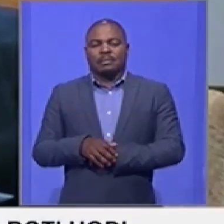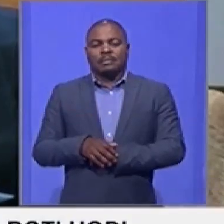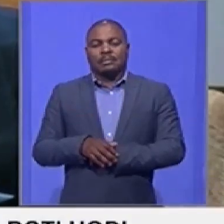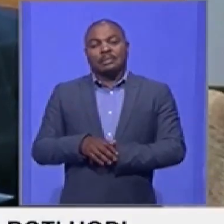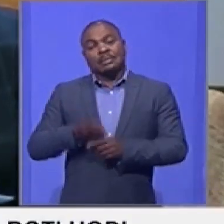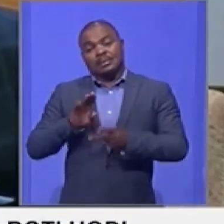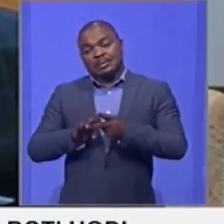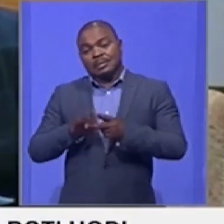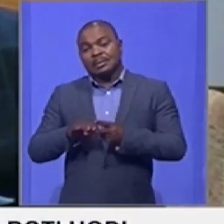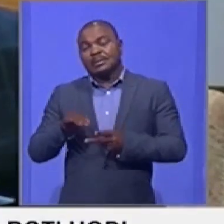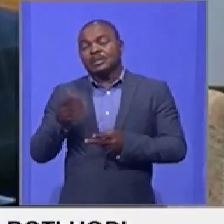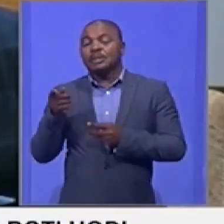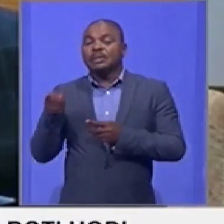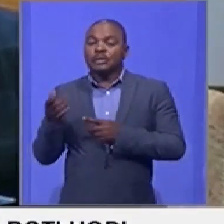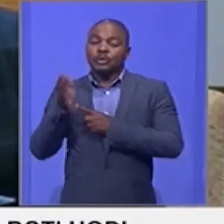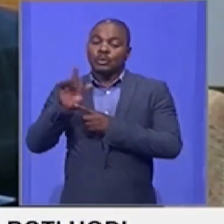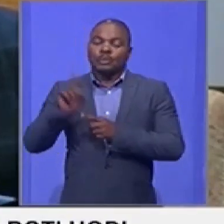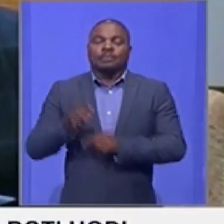to a measure of